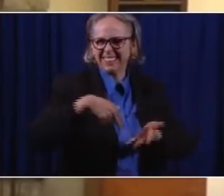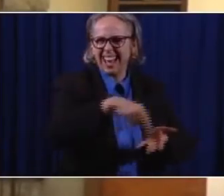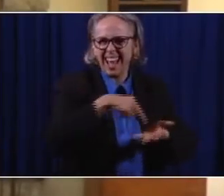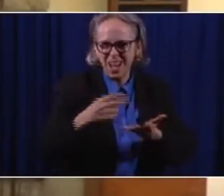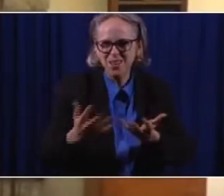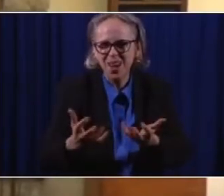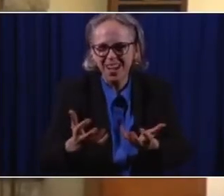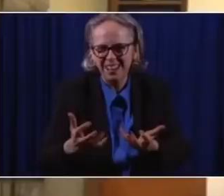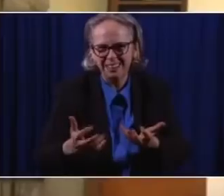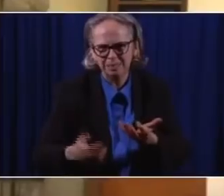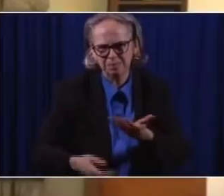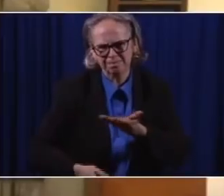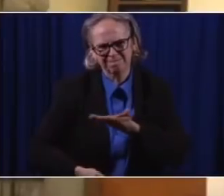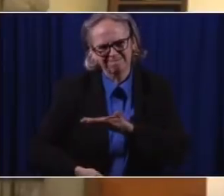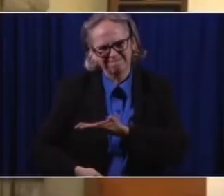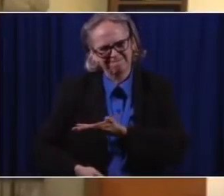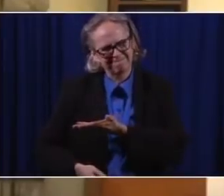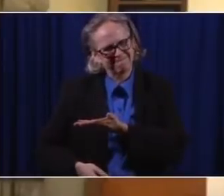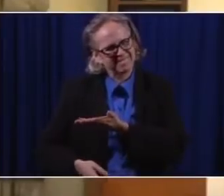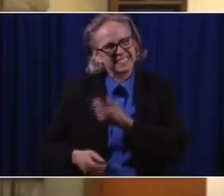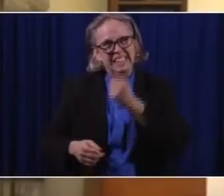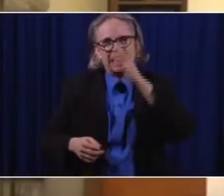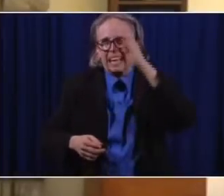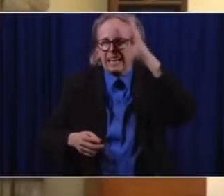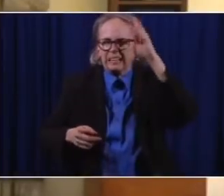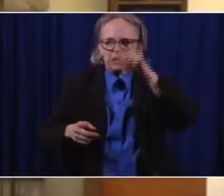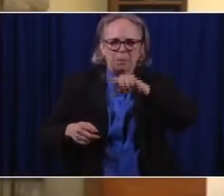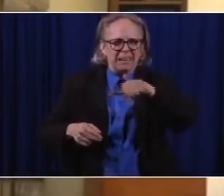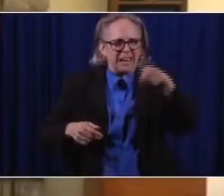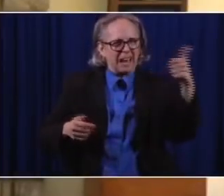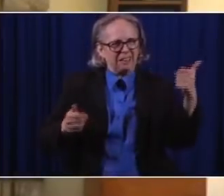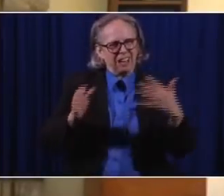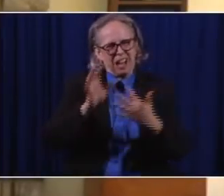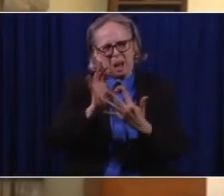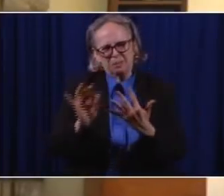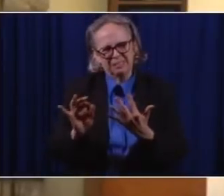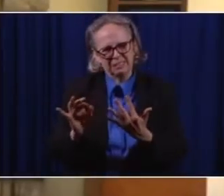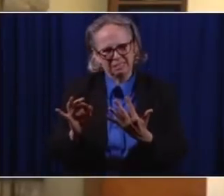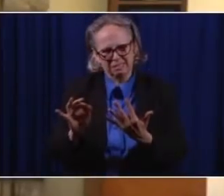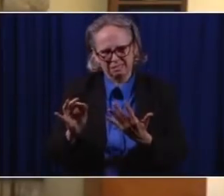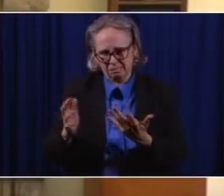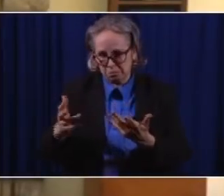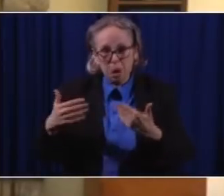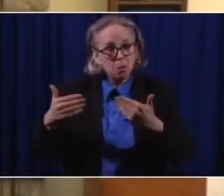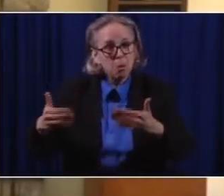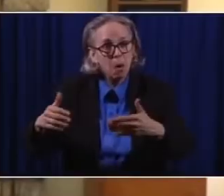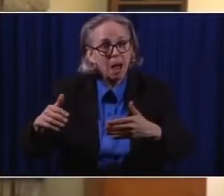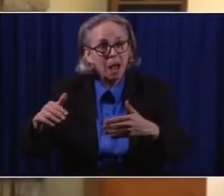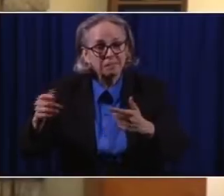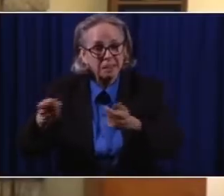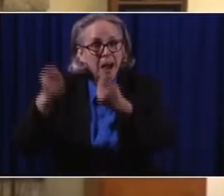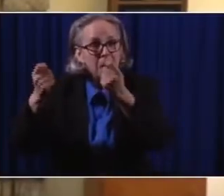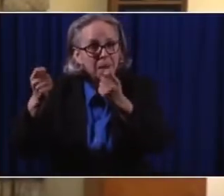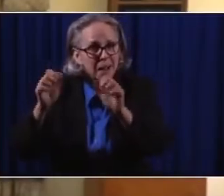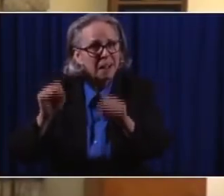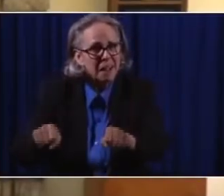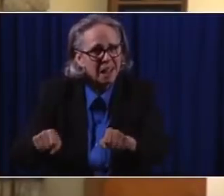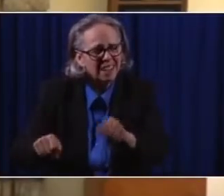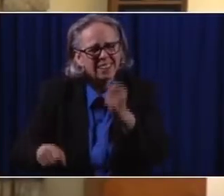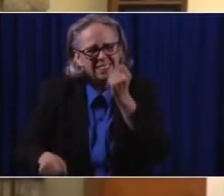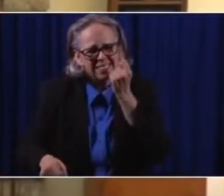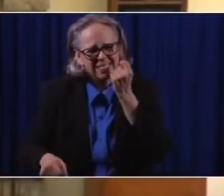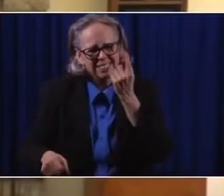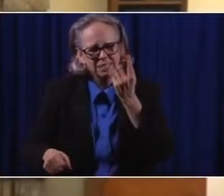other ways of doing these things. You can have the event. And if you want to have a big party, when this thing is over, have a great big